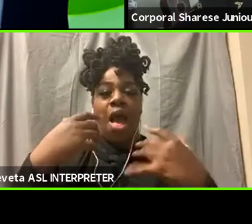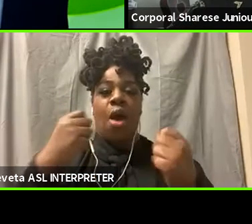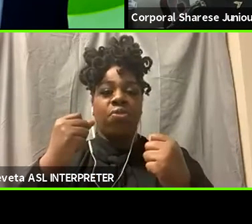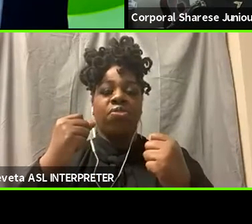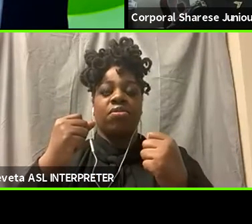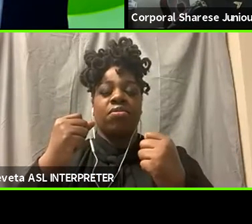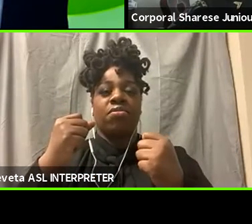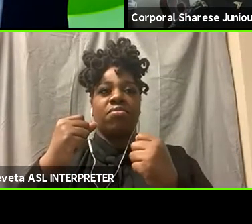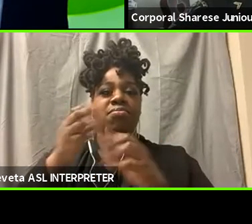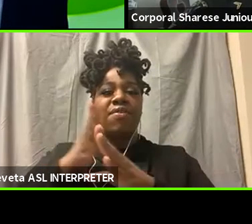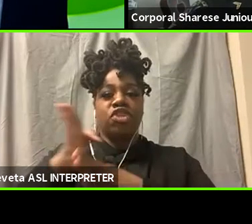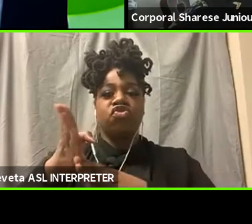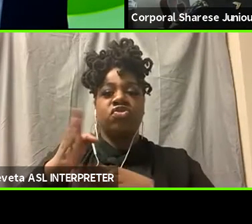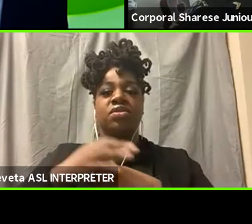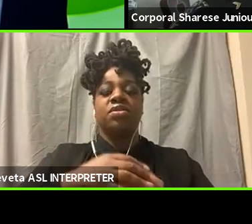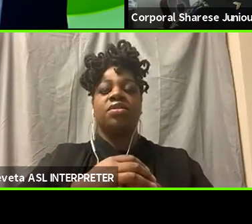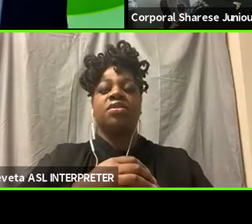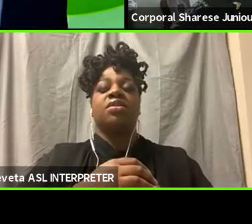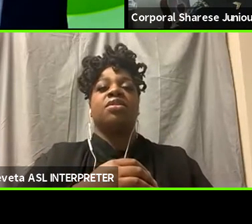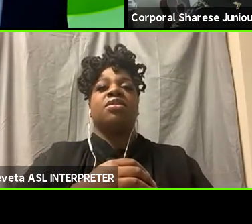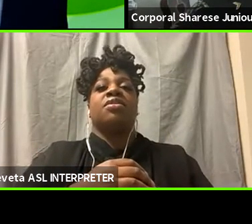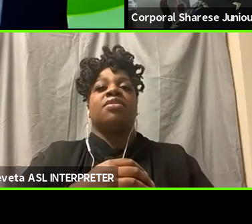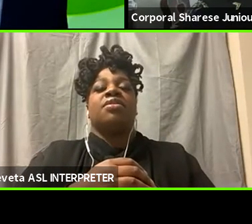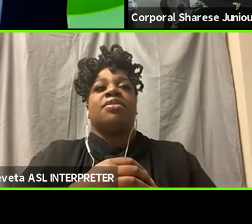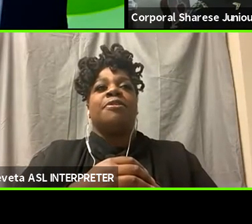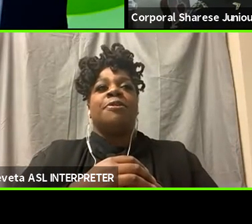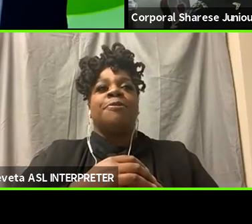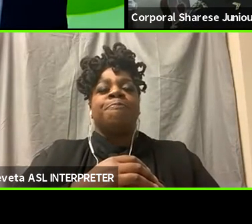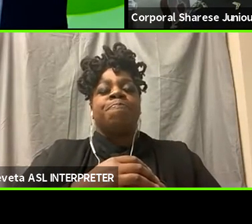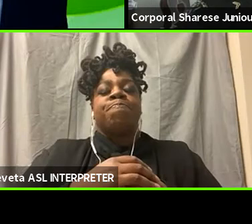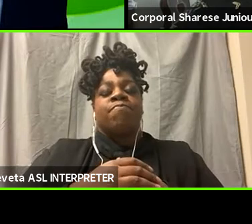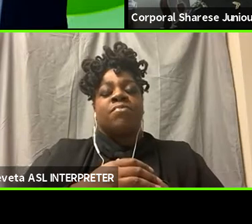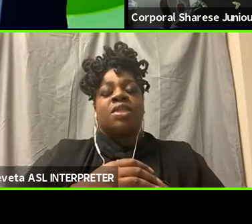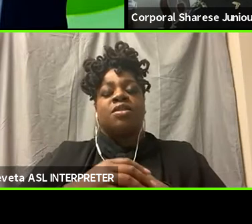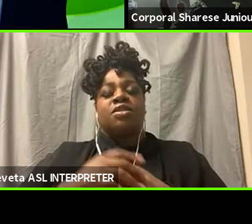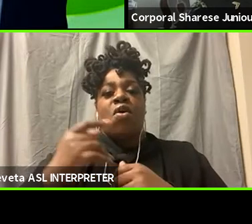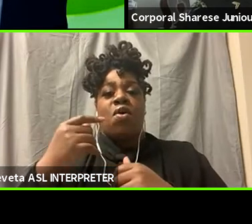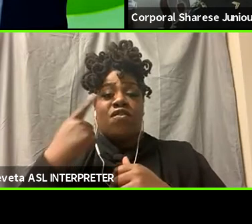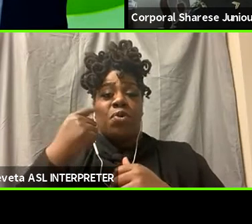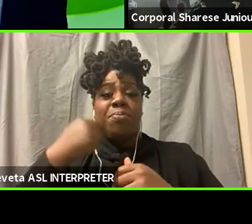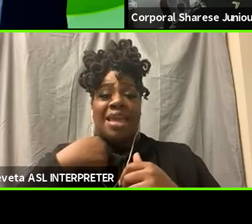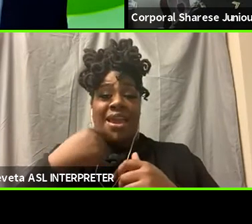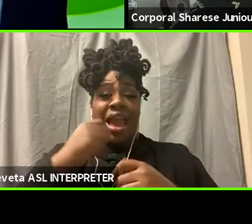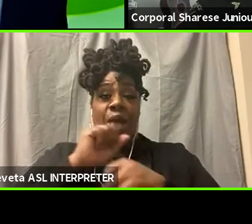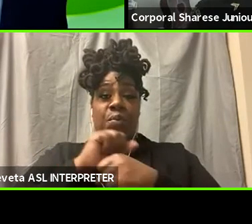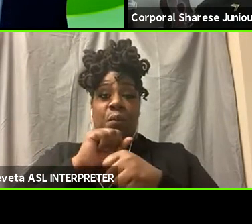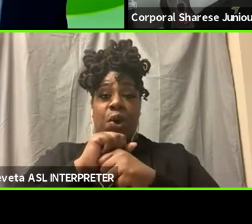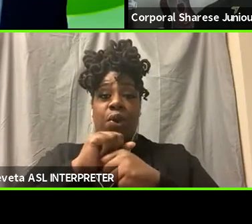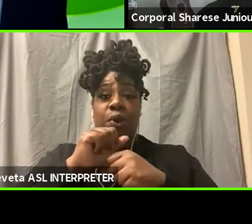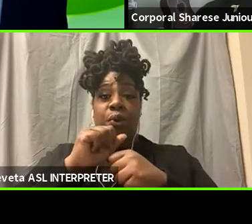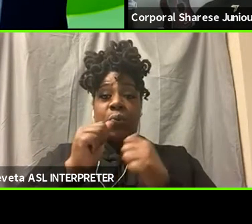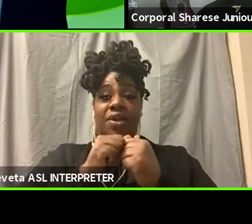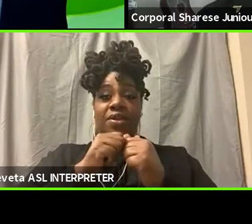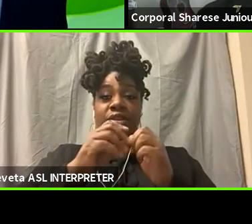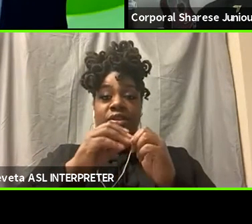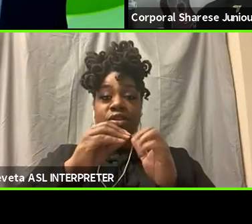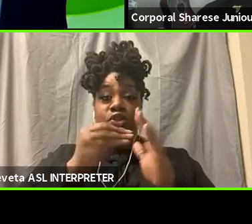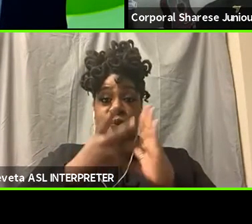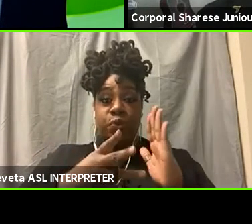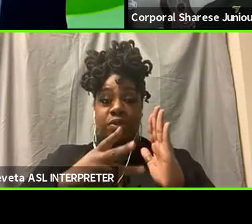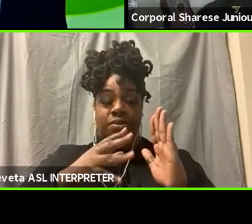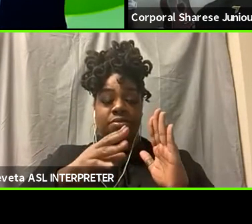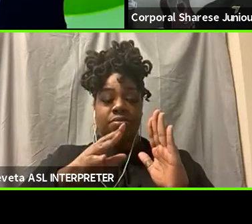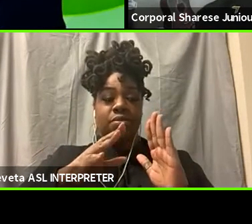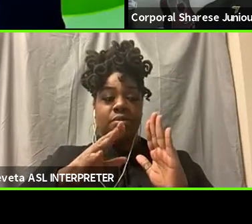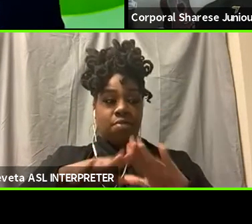historical legacy, and I think that was the big part that I was missing. So like I would work with kids, and in my mind,